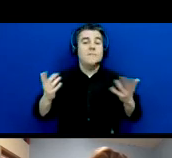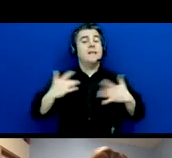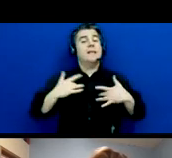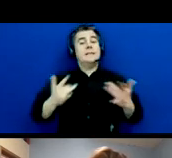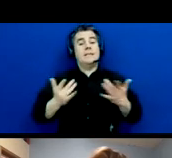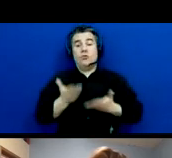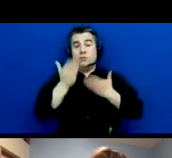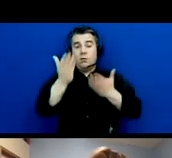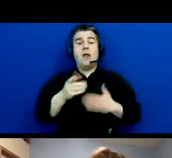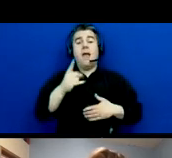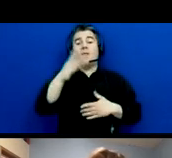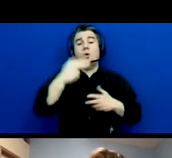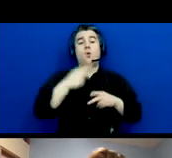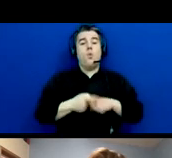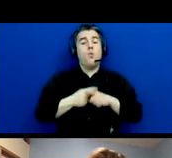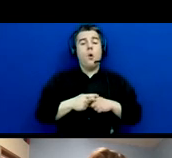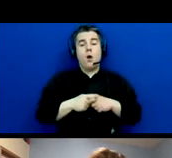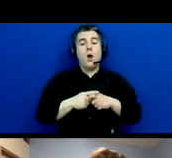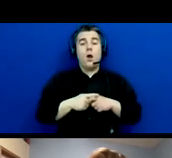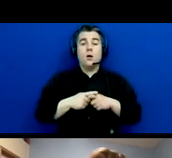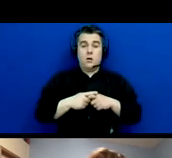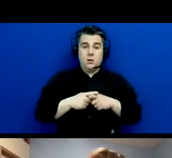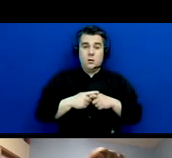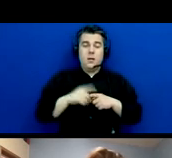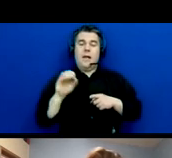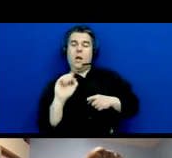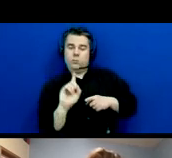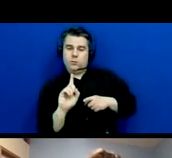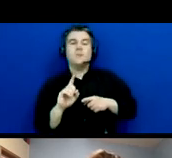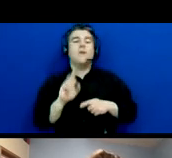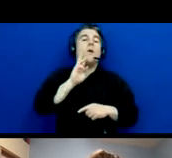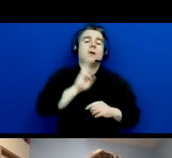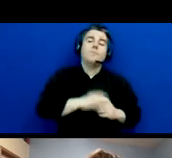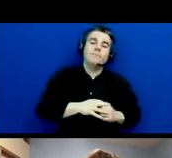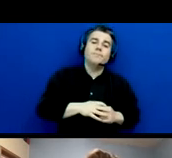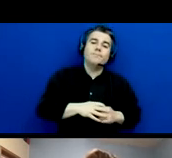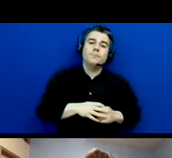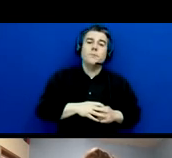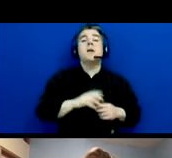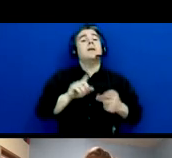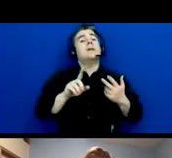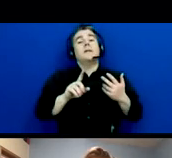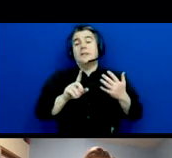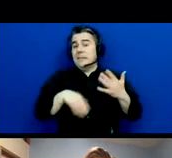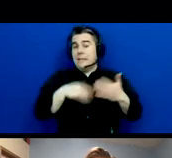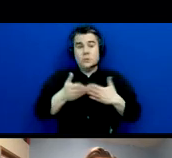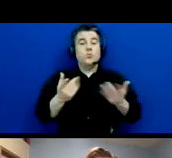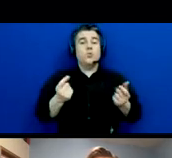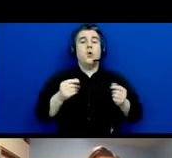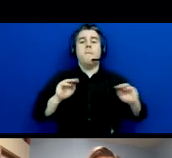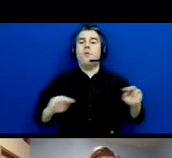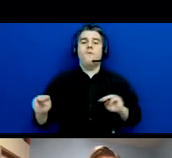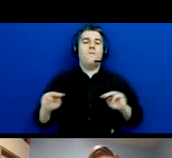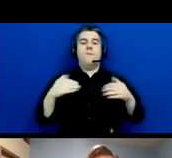is half your weight in ounces of water per day. The next recommendation is move your body, right? You've decided to make this